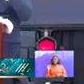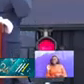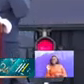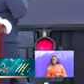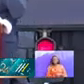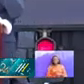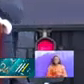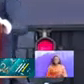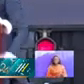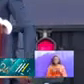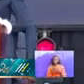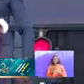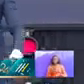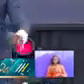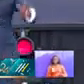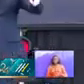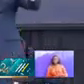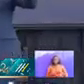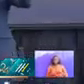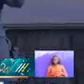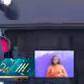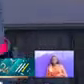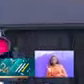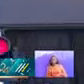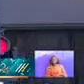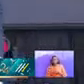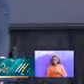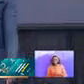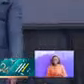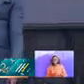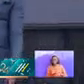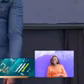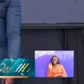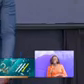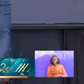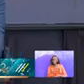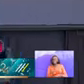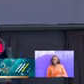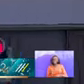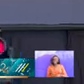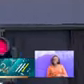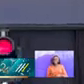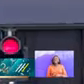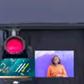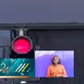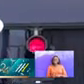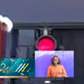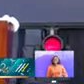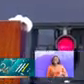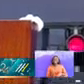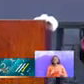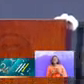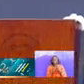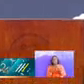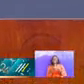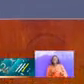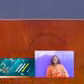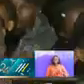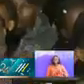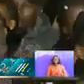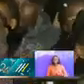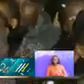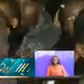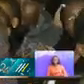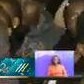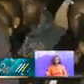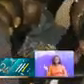generation of deliverers we must begin to ask the Lord to deal with our work there compromise must get out of the church the